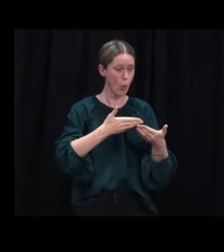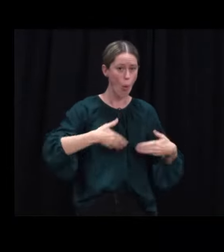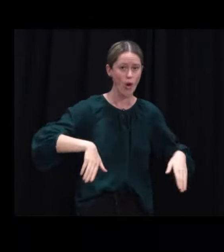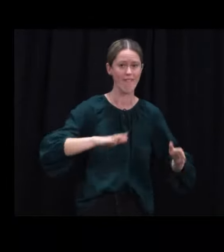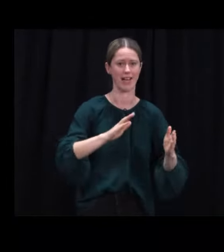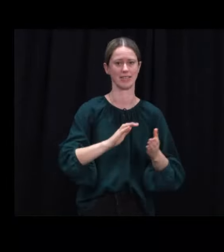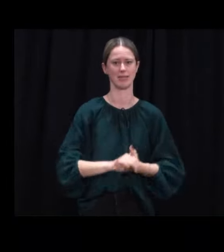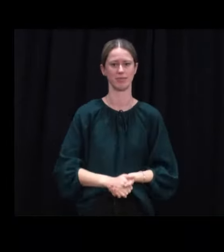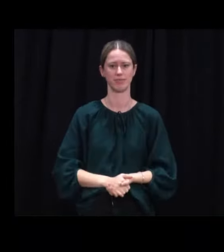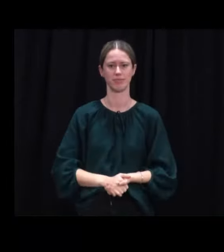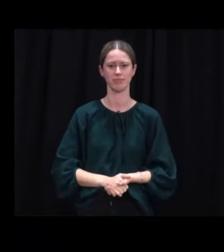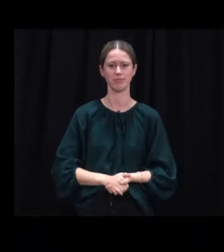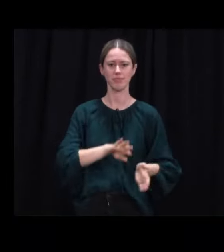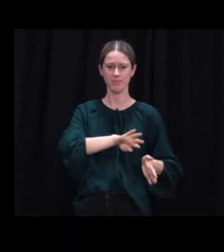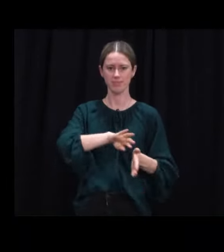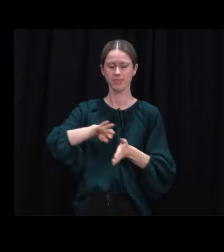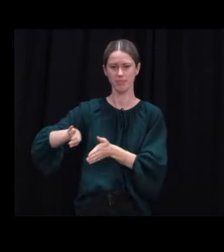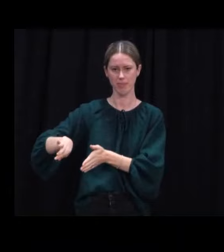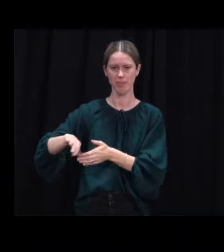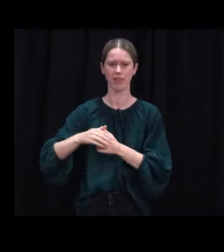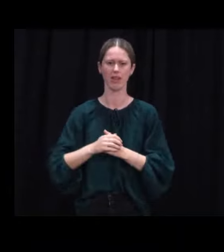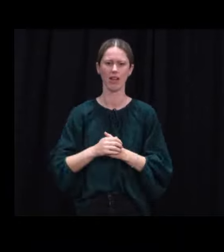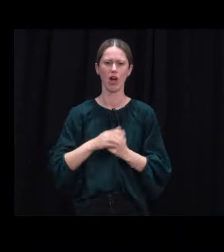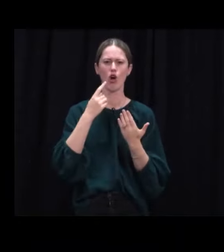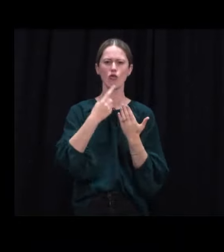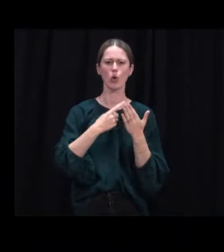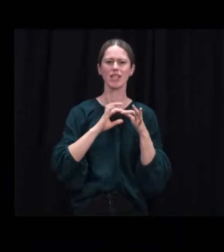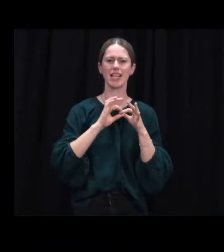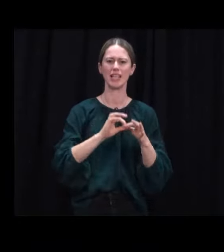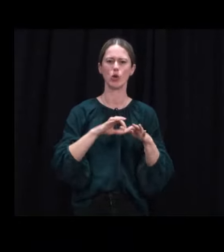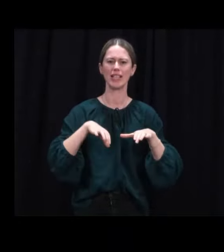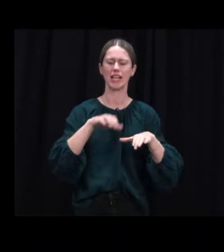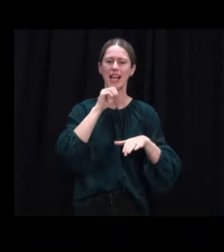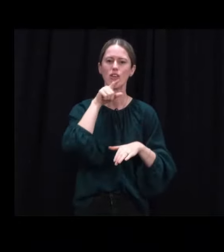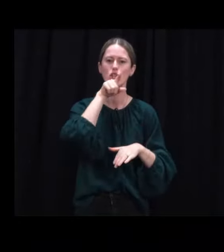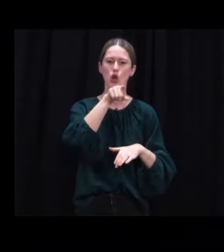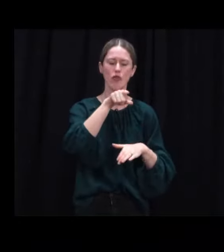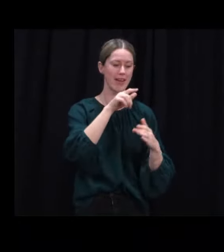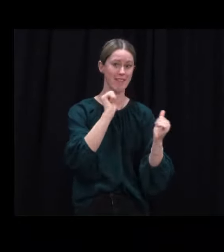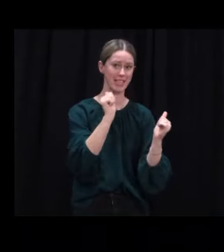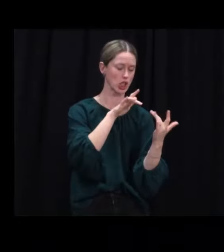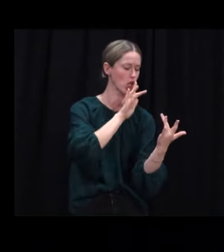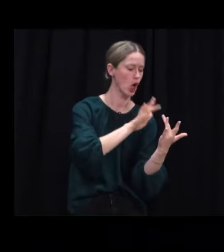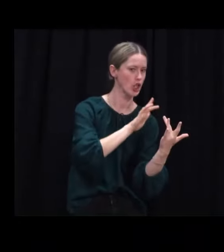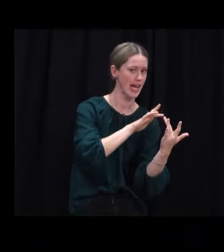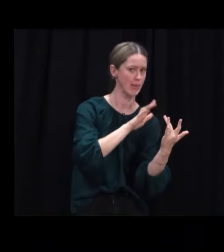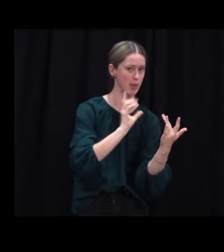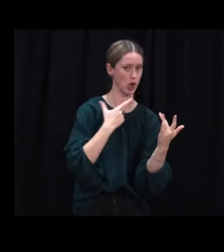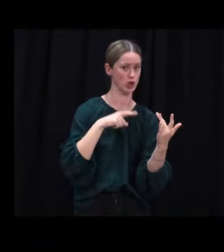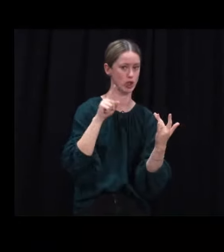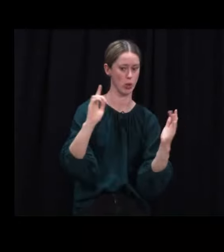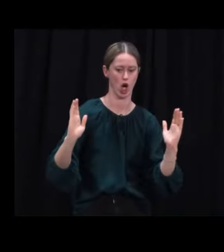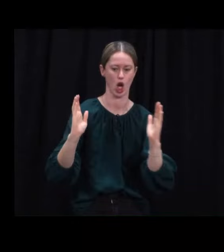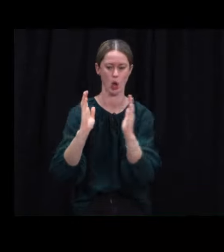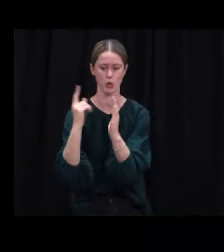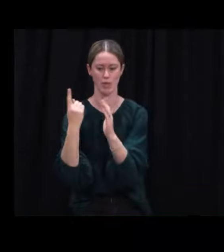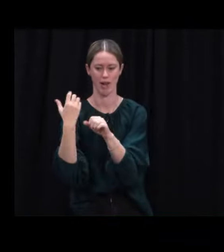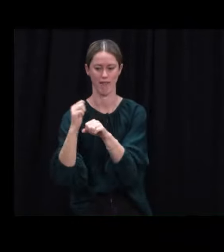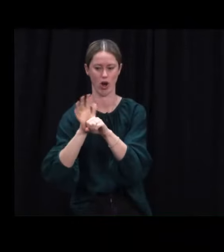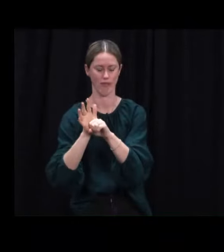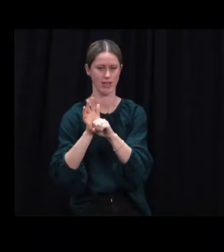Just around contacts of cases, just the rules around exercise. Anyone who is a contact or who is of